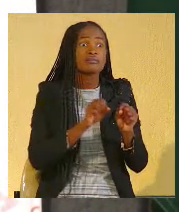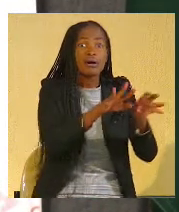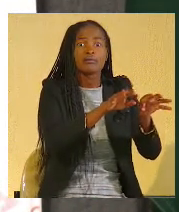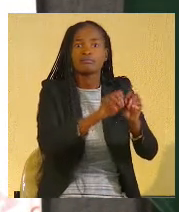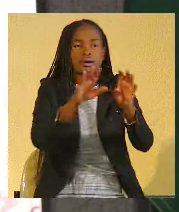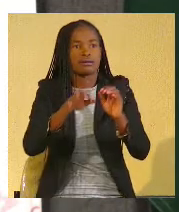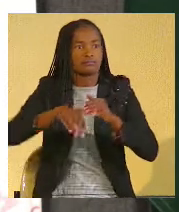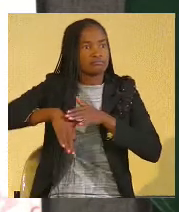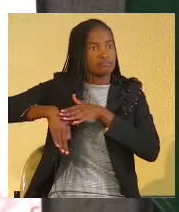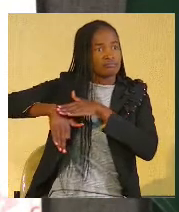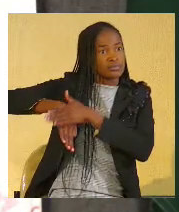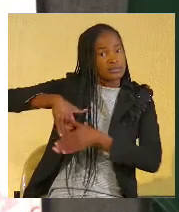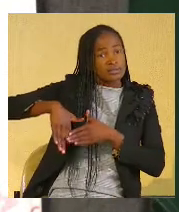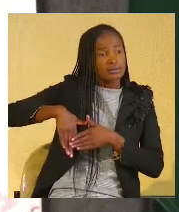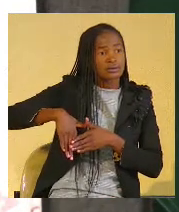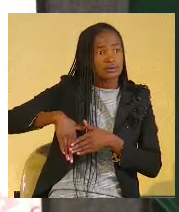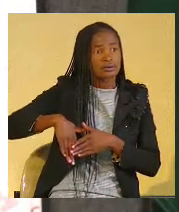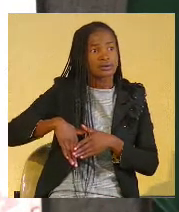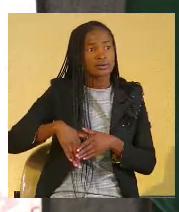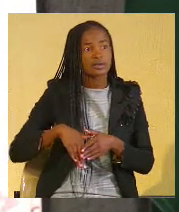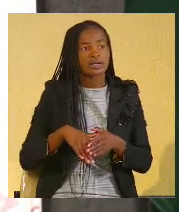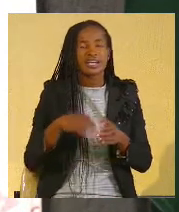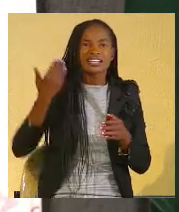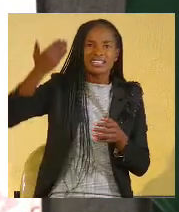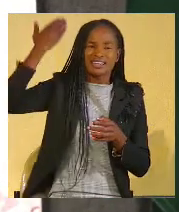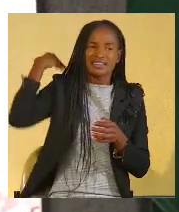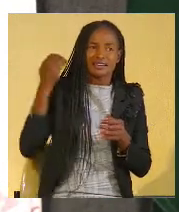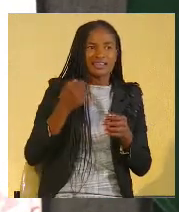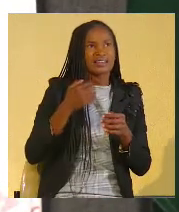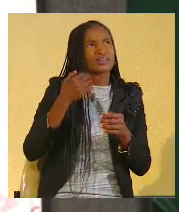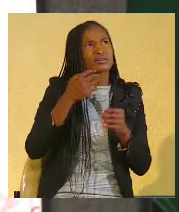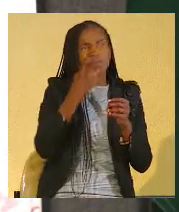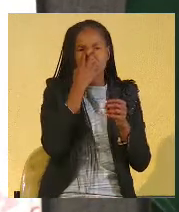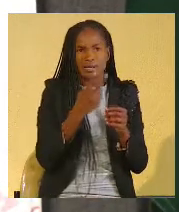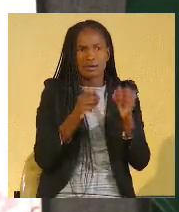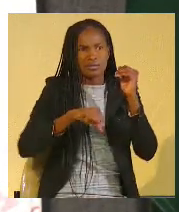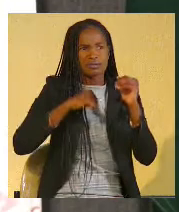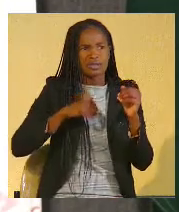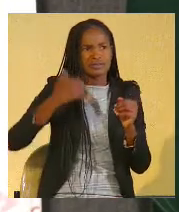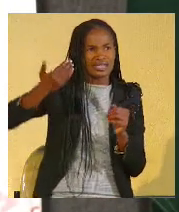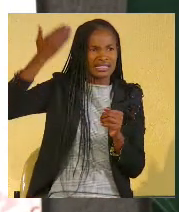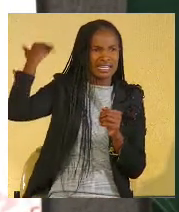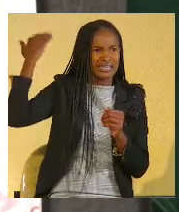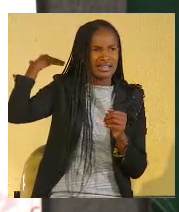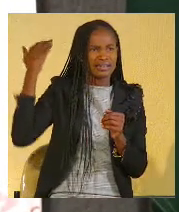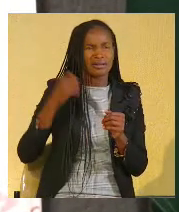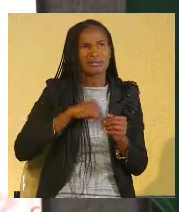have seen in previous epidemics, although there might be